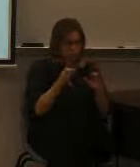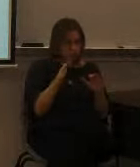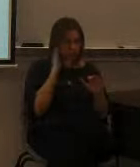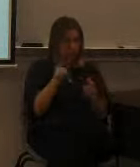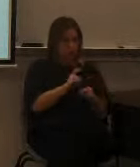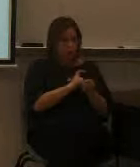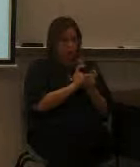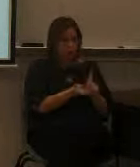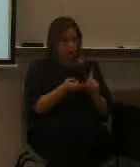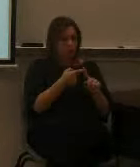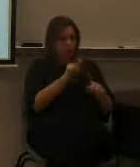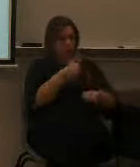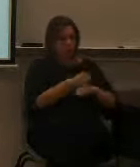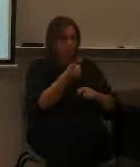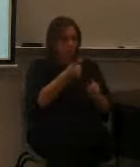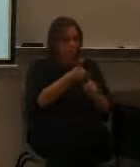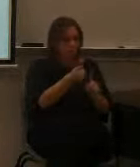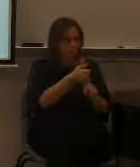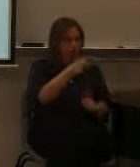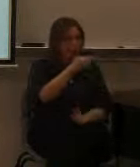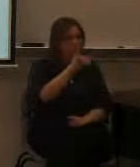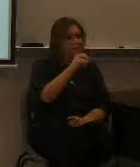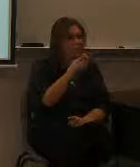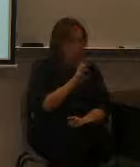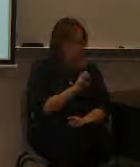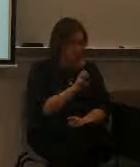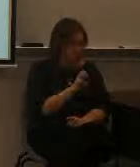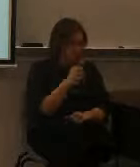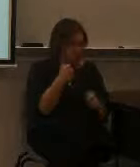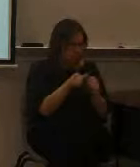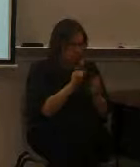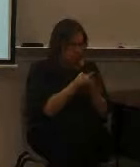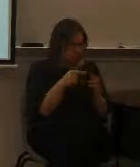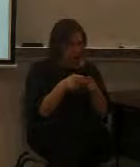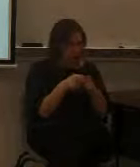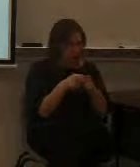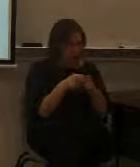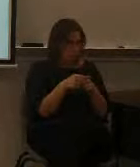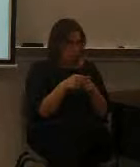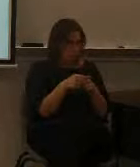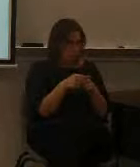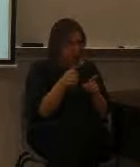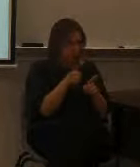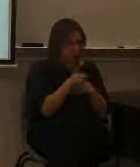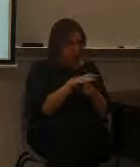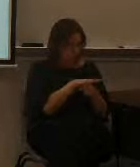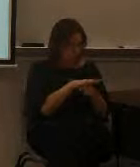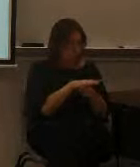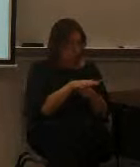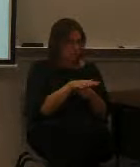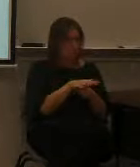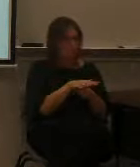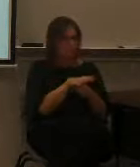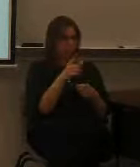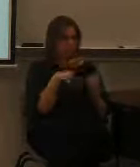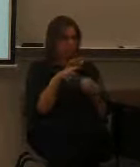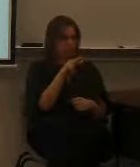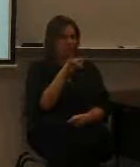towards partitioning niches out, right, and not competing with another one. And that's the whole basis for the Darwin's finches thing.